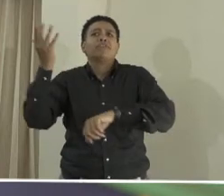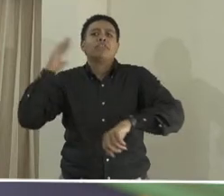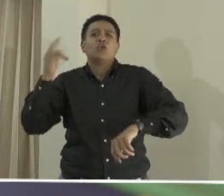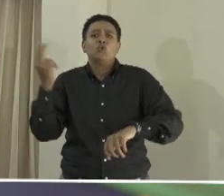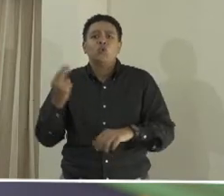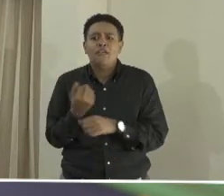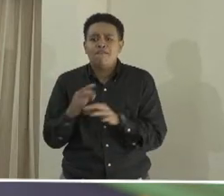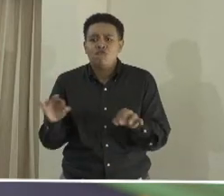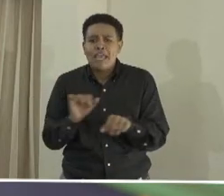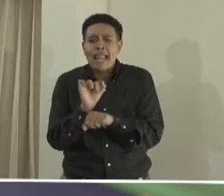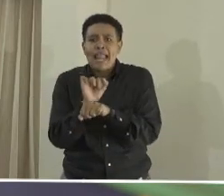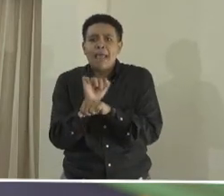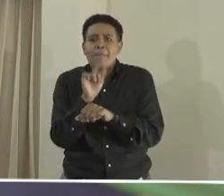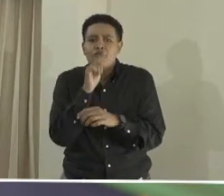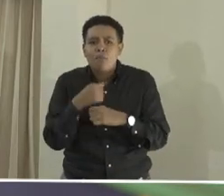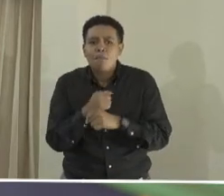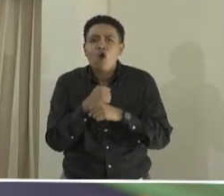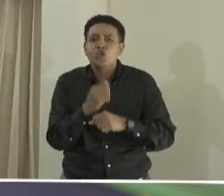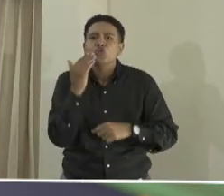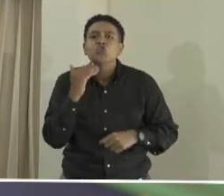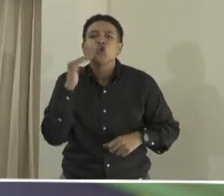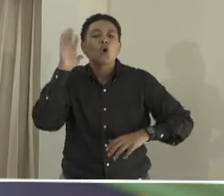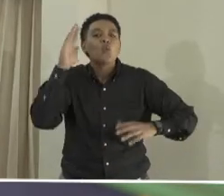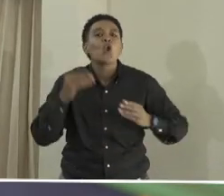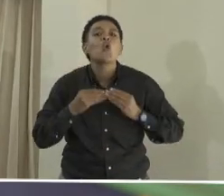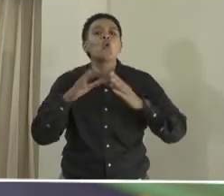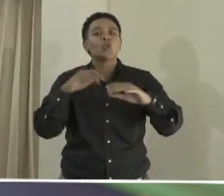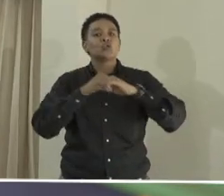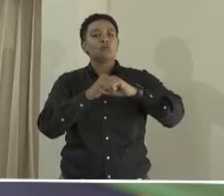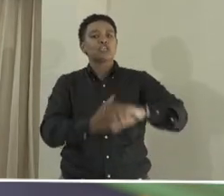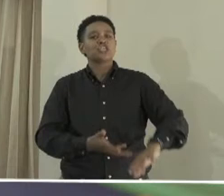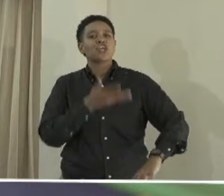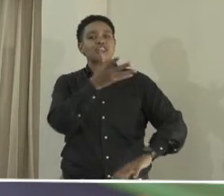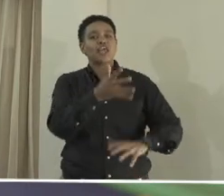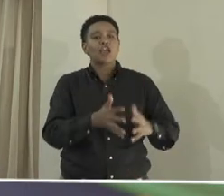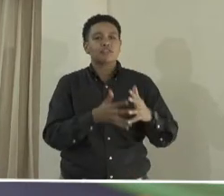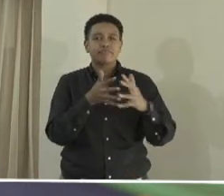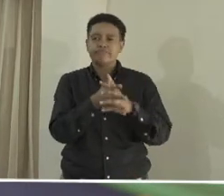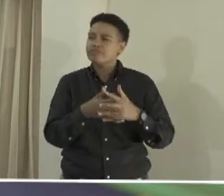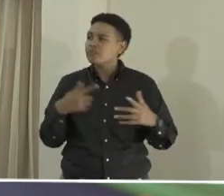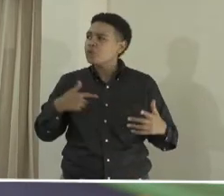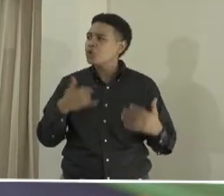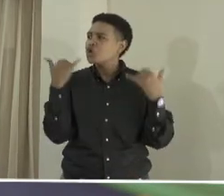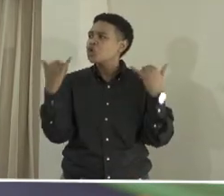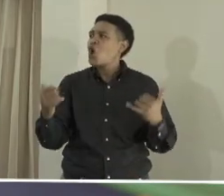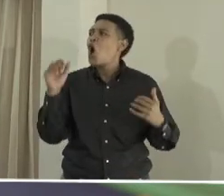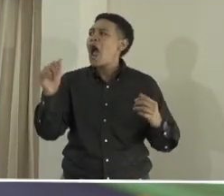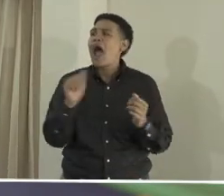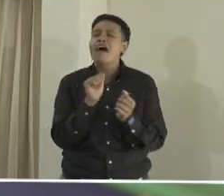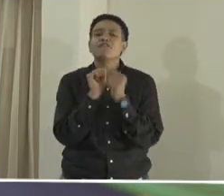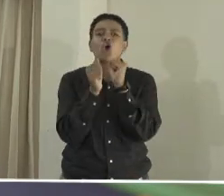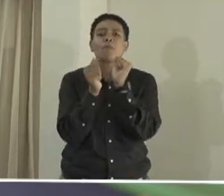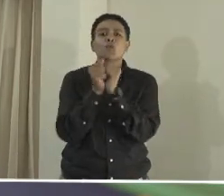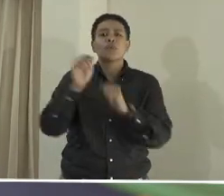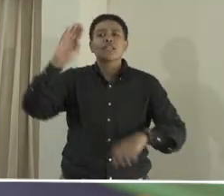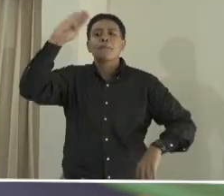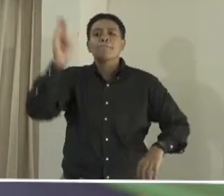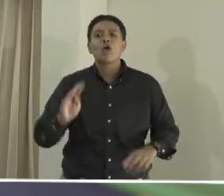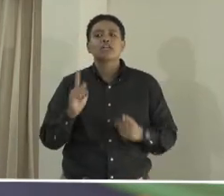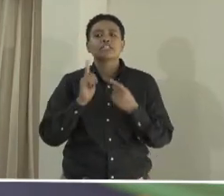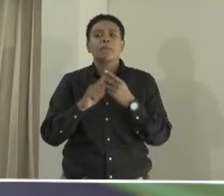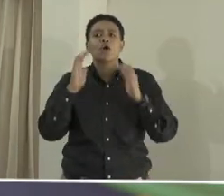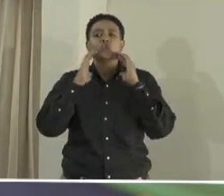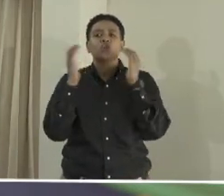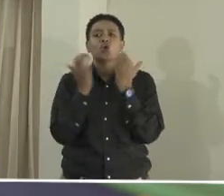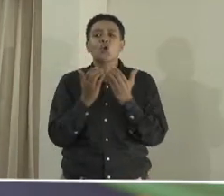sugar, would lose the protection that was in place. We now had to compete with Brazil and Cuba,